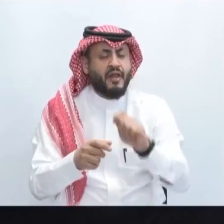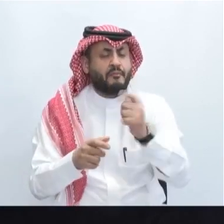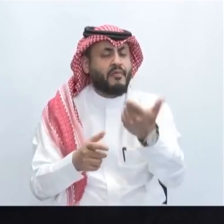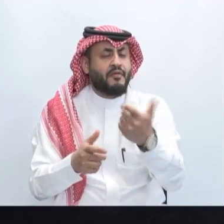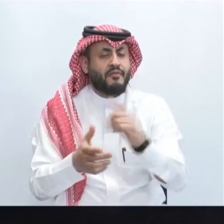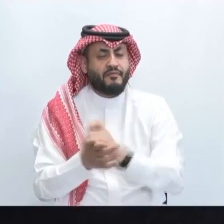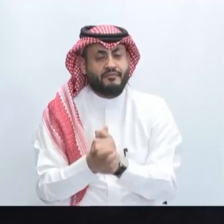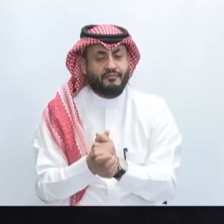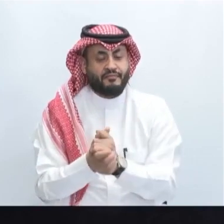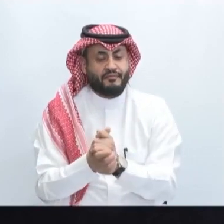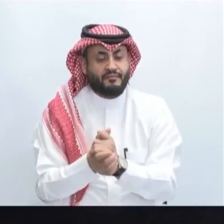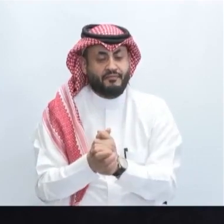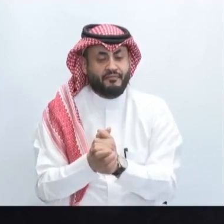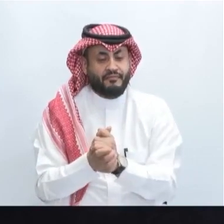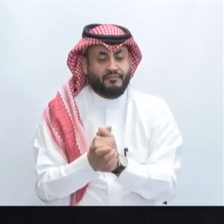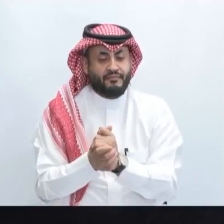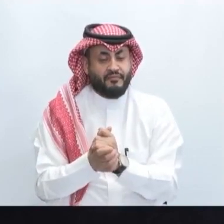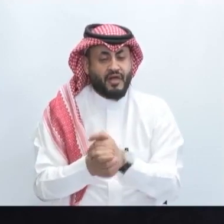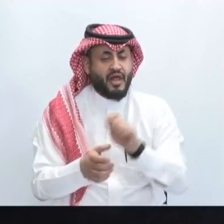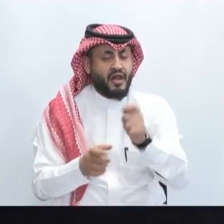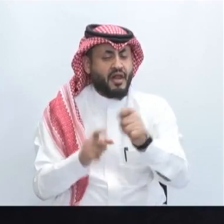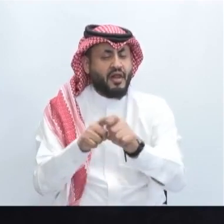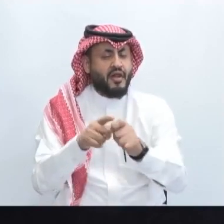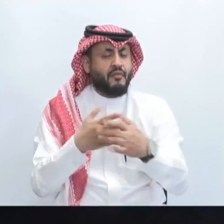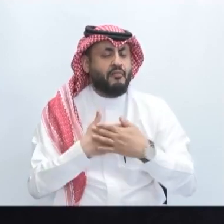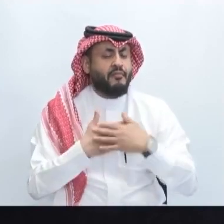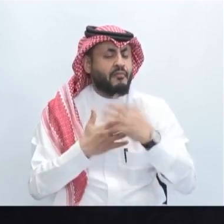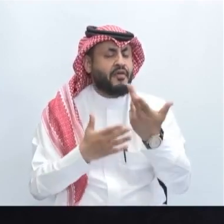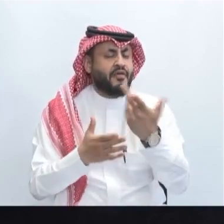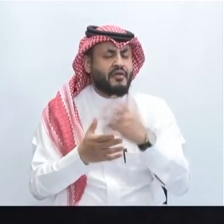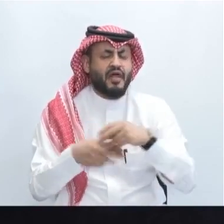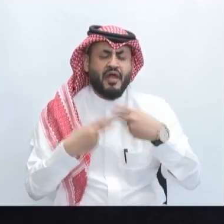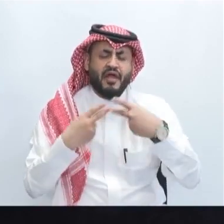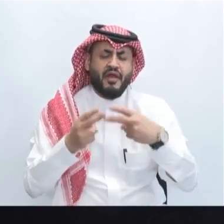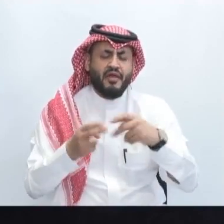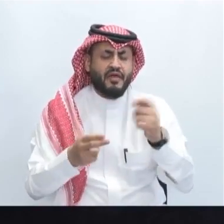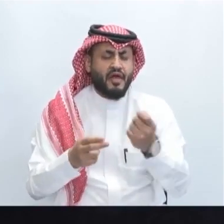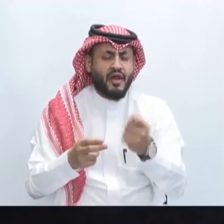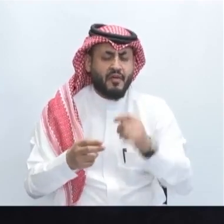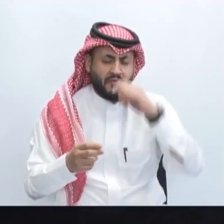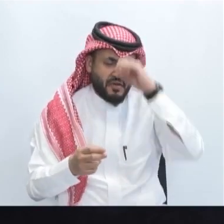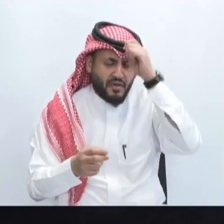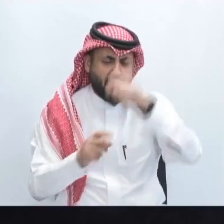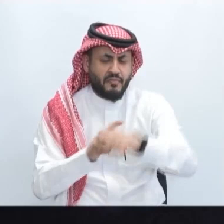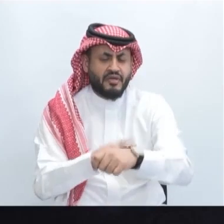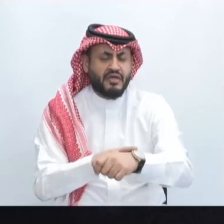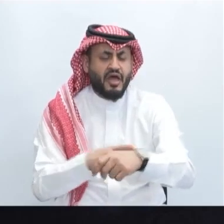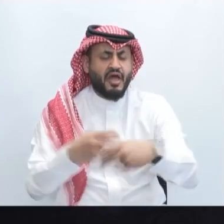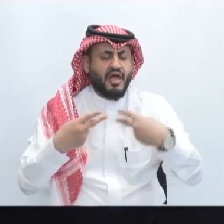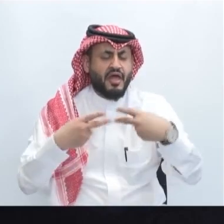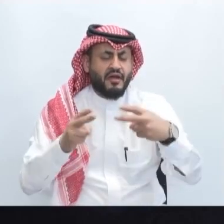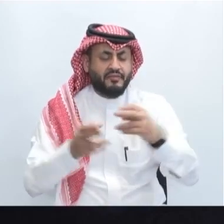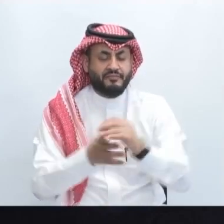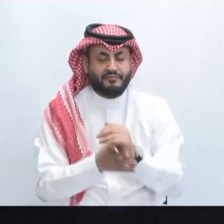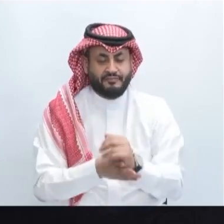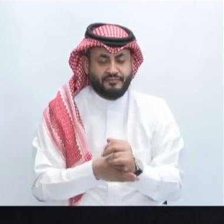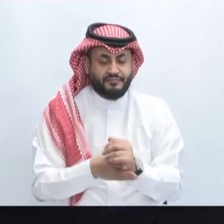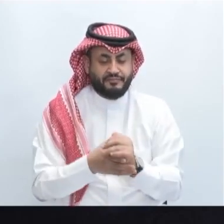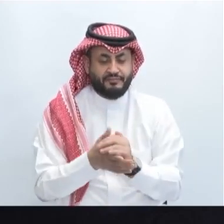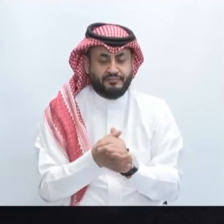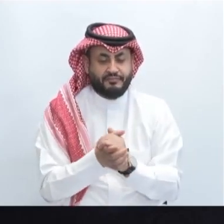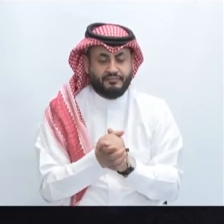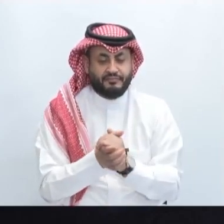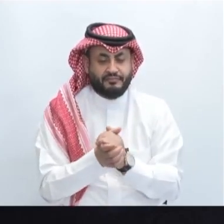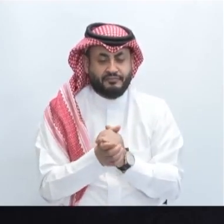question by asking about any item we have. By asking about any item we